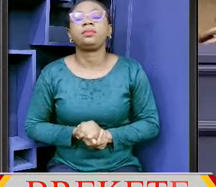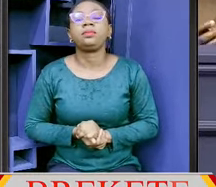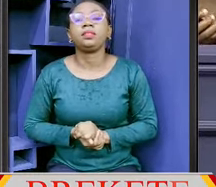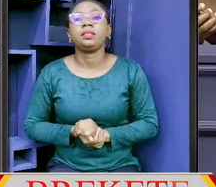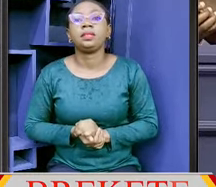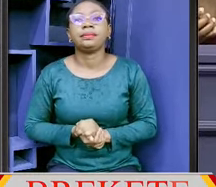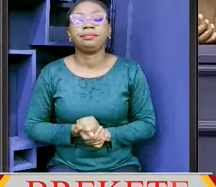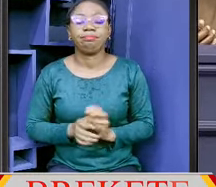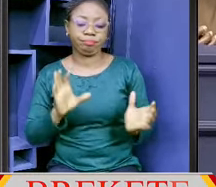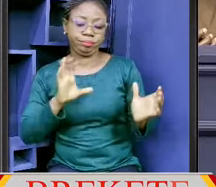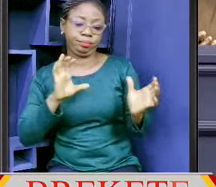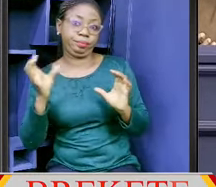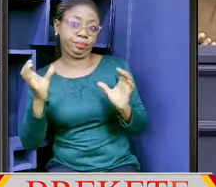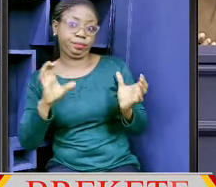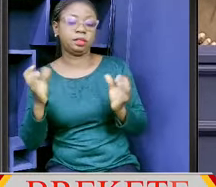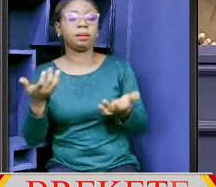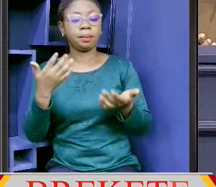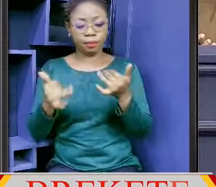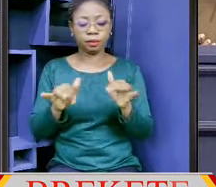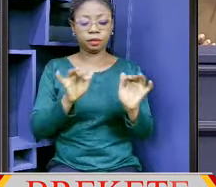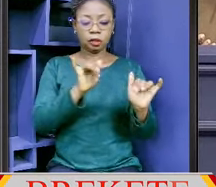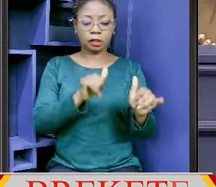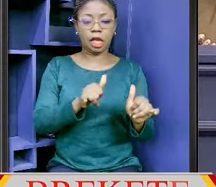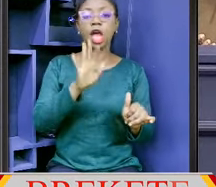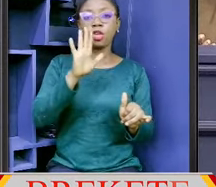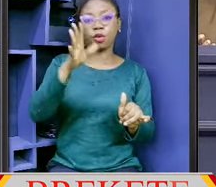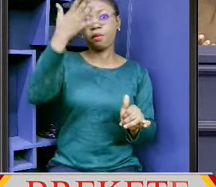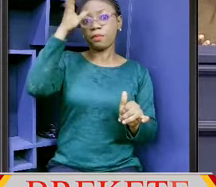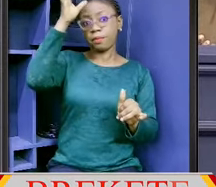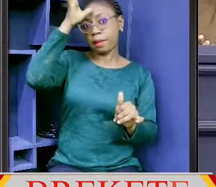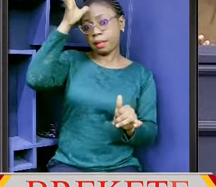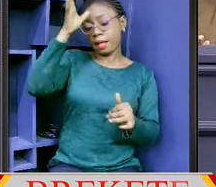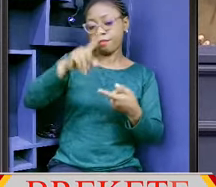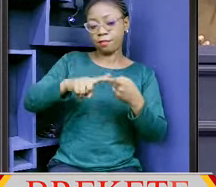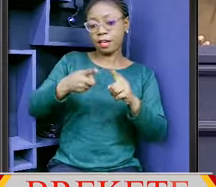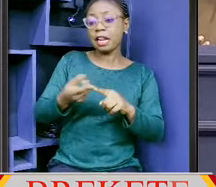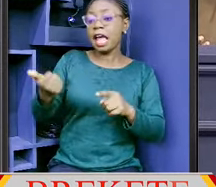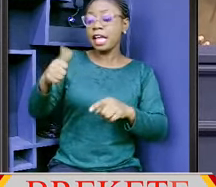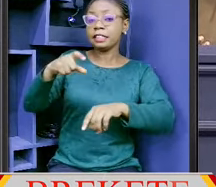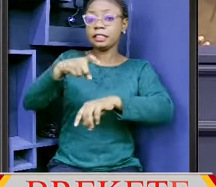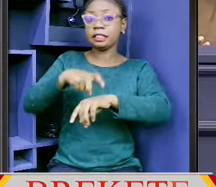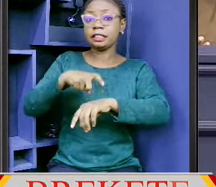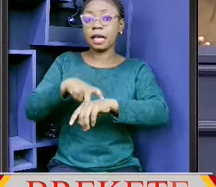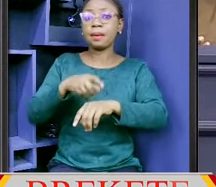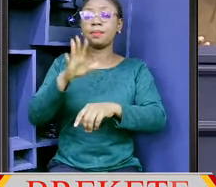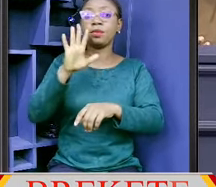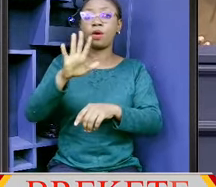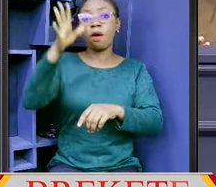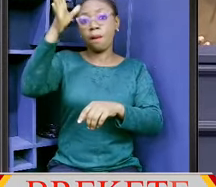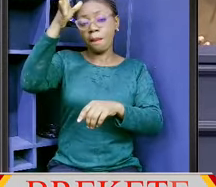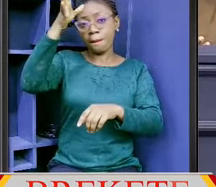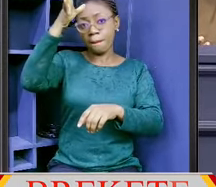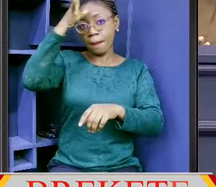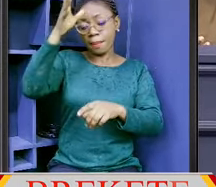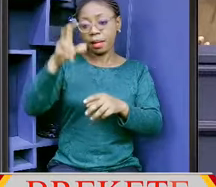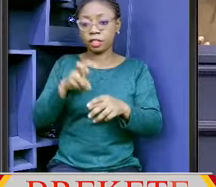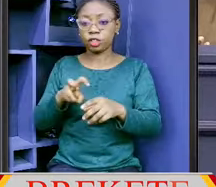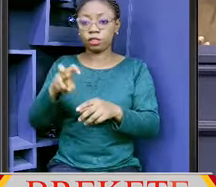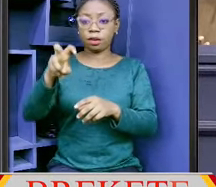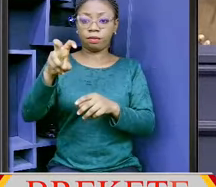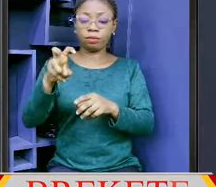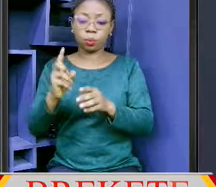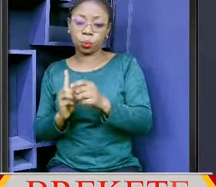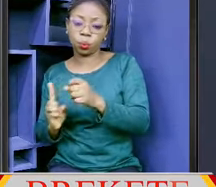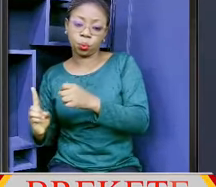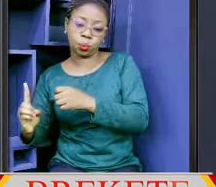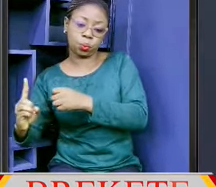It's just like you day, your papa friend. Anytime where your papa travel, it come back through window for night. Sleep with your